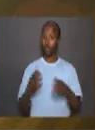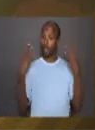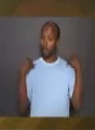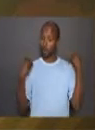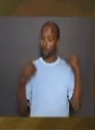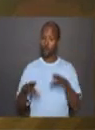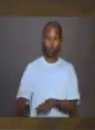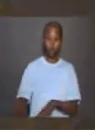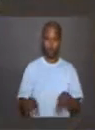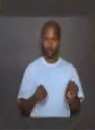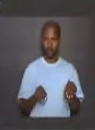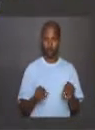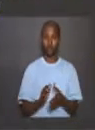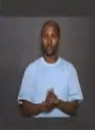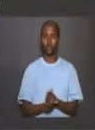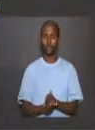Hello, students.